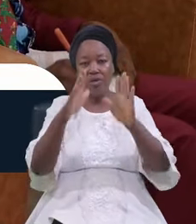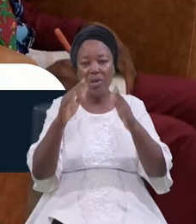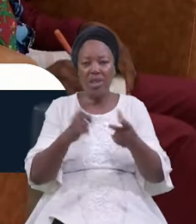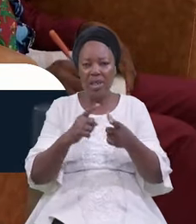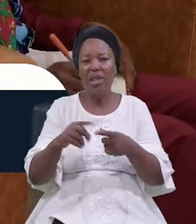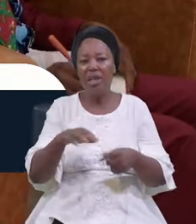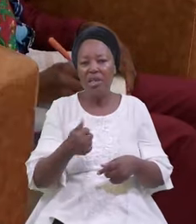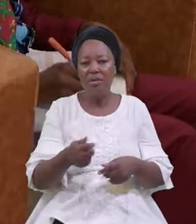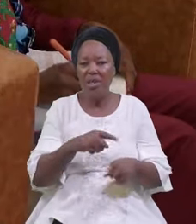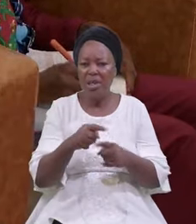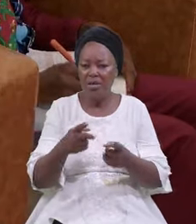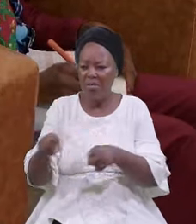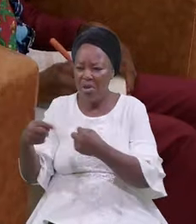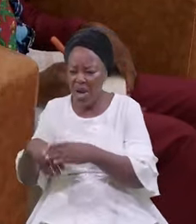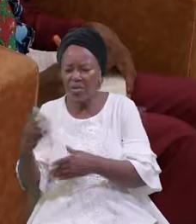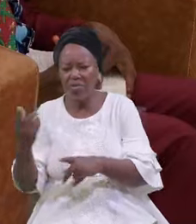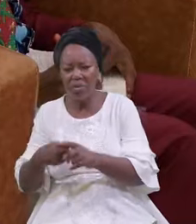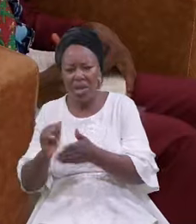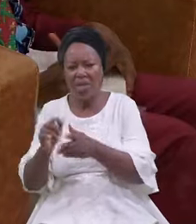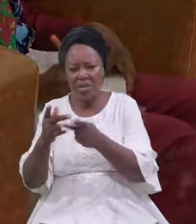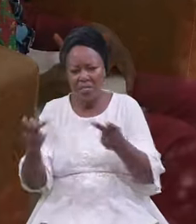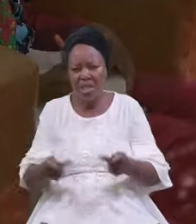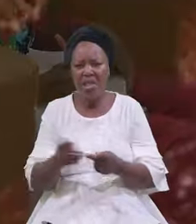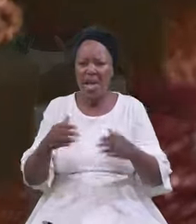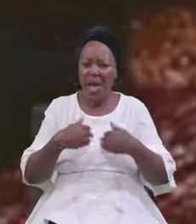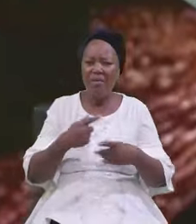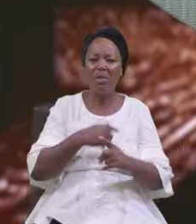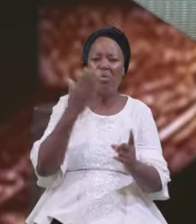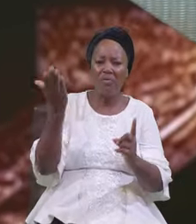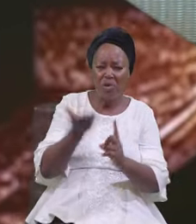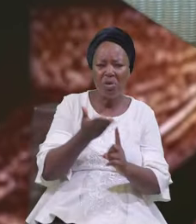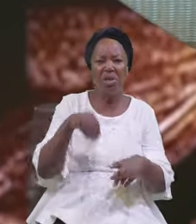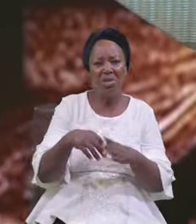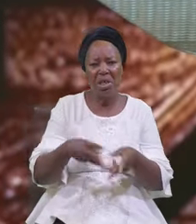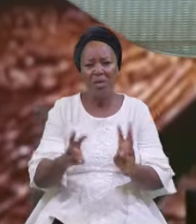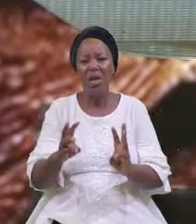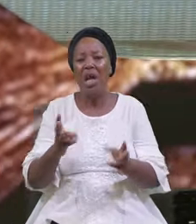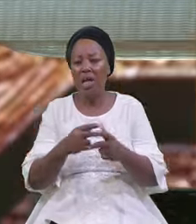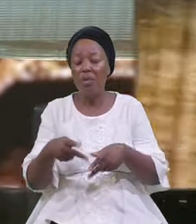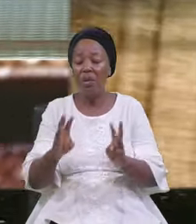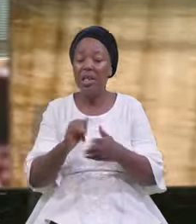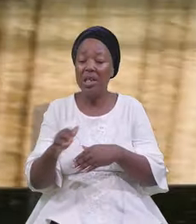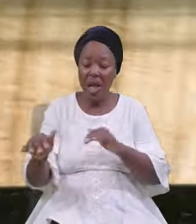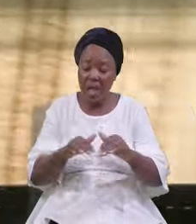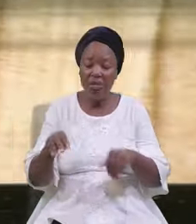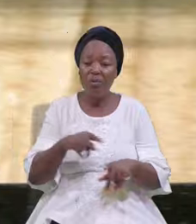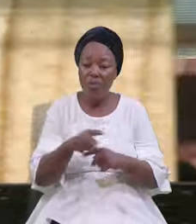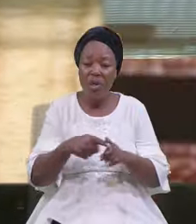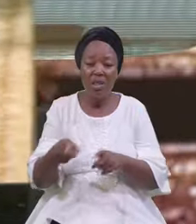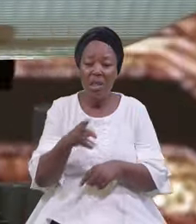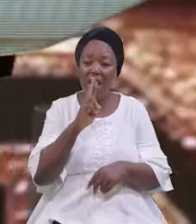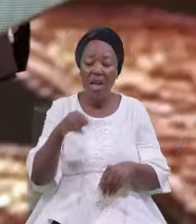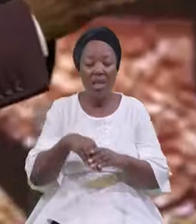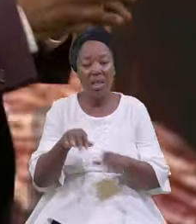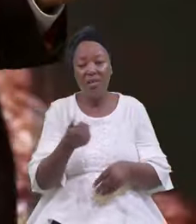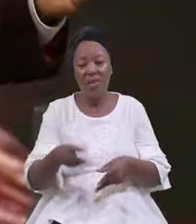a way when they roam, there's a way they act. When they are in another place, there's another way that they act.